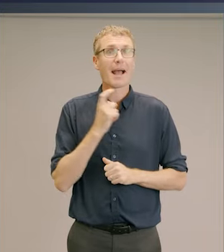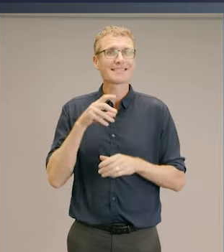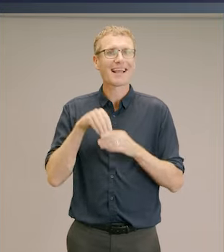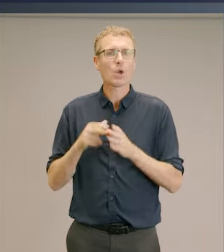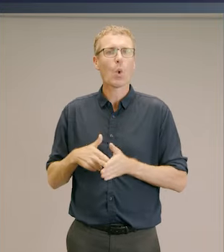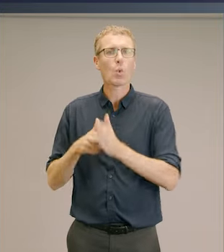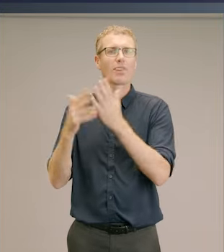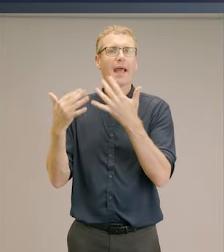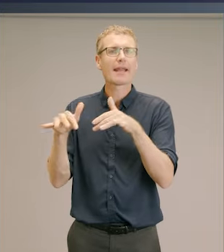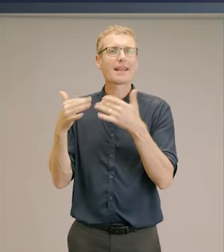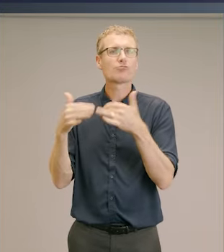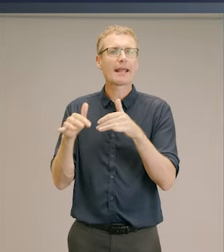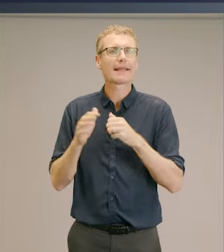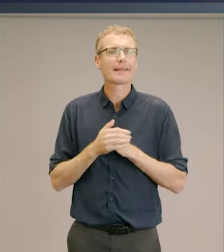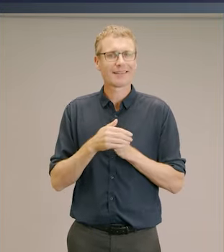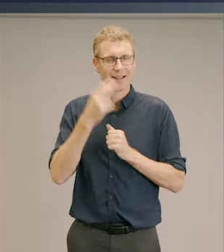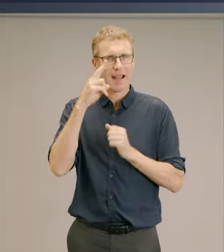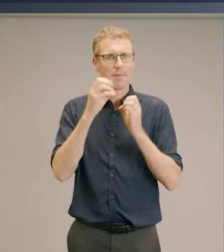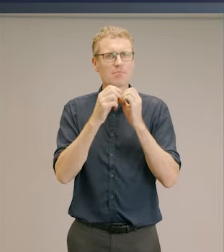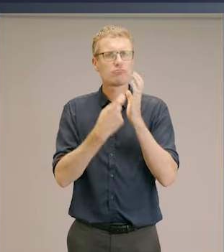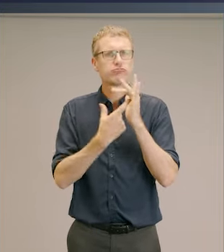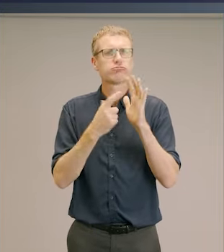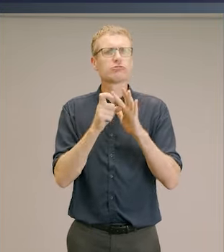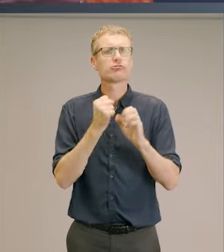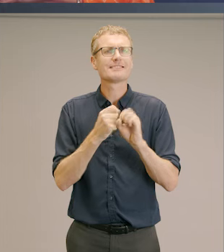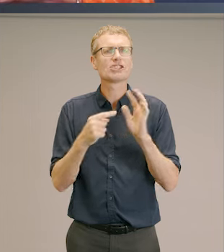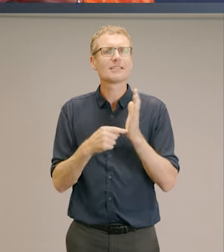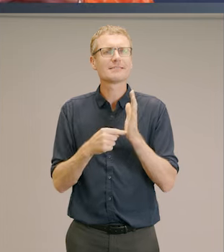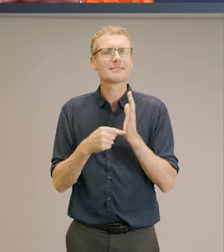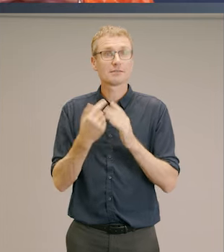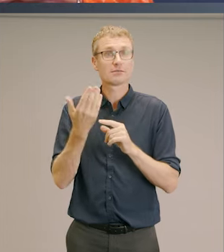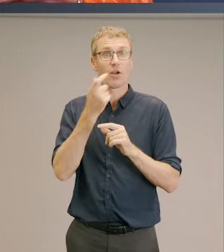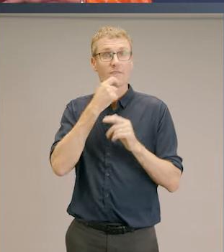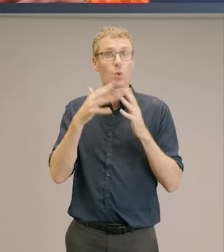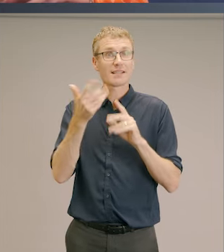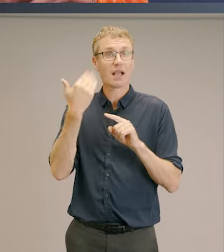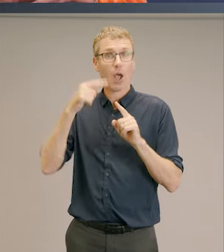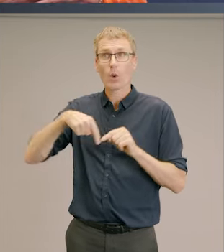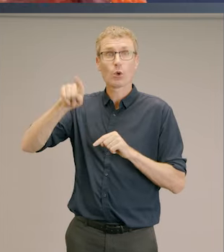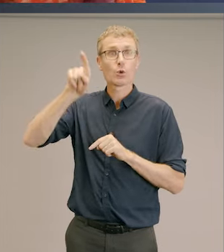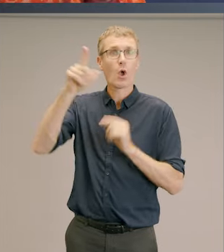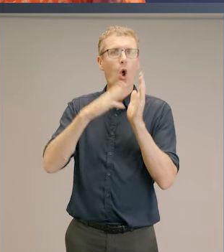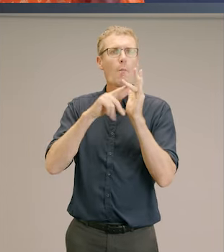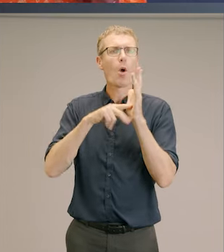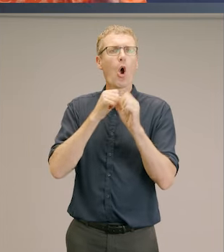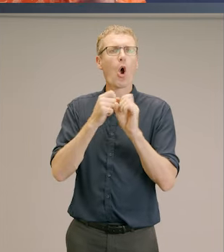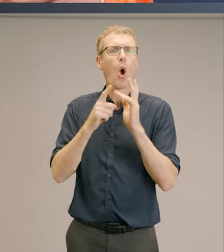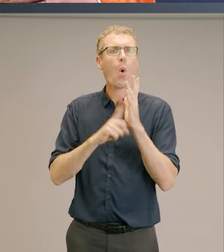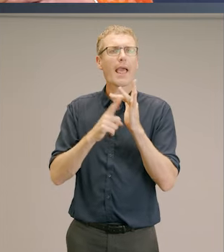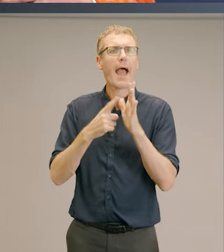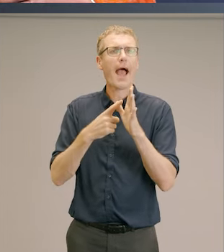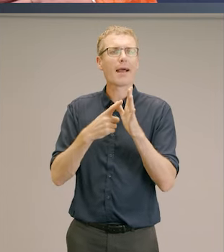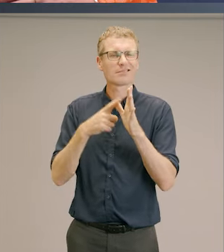who is one of our pastors out at North Canterbury, came back from Mongolia a few weeks ago, and she has the most incredible